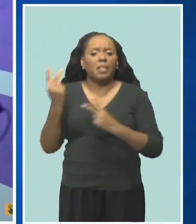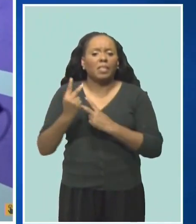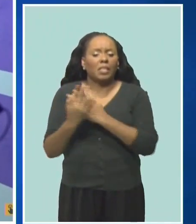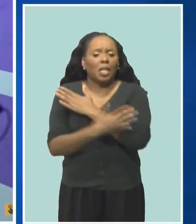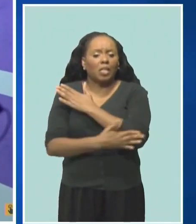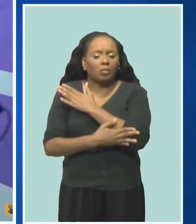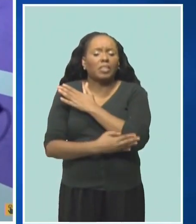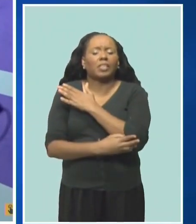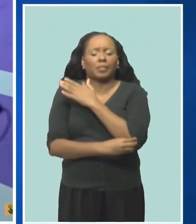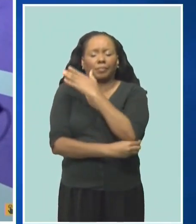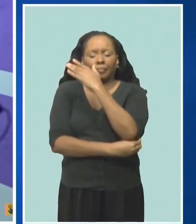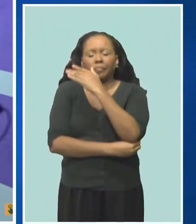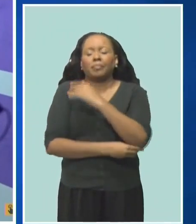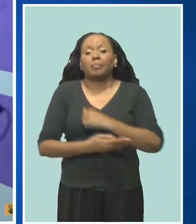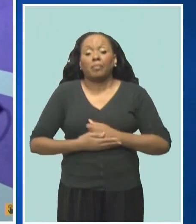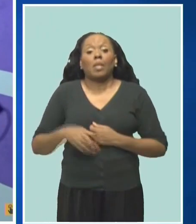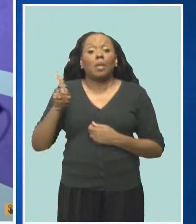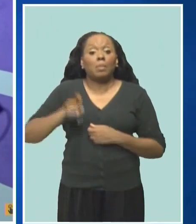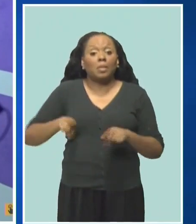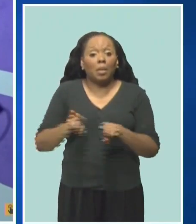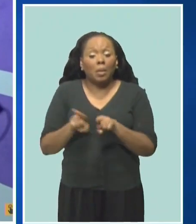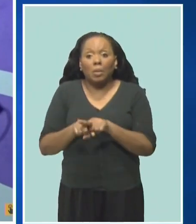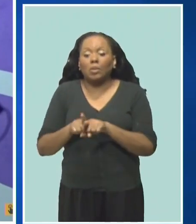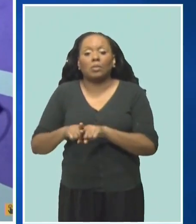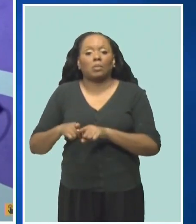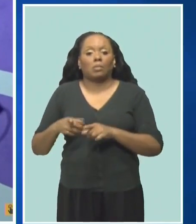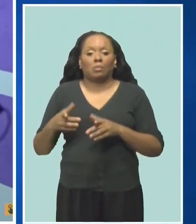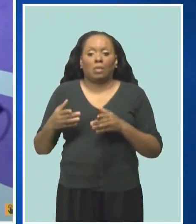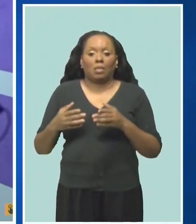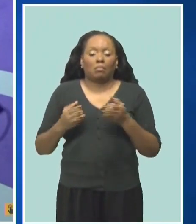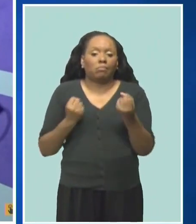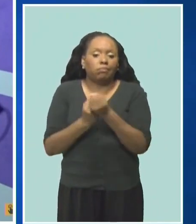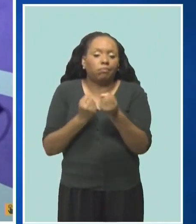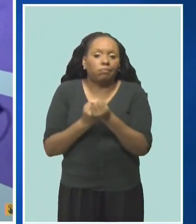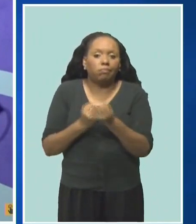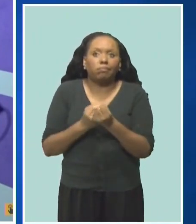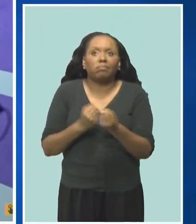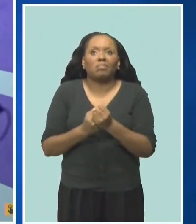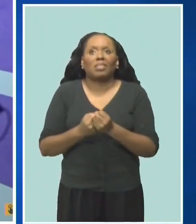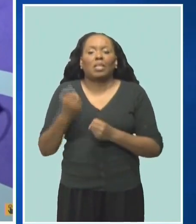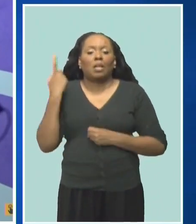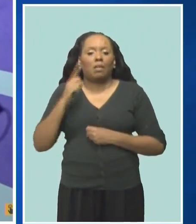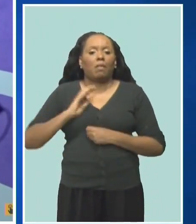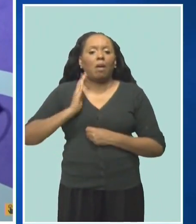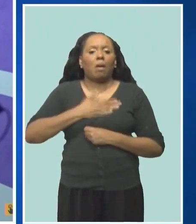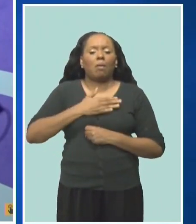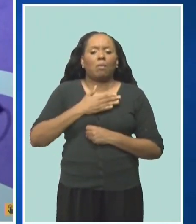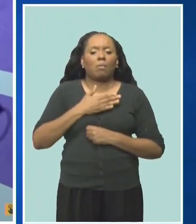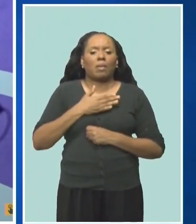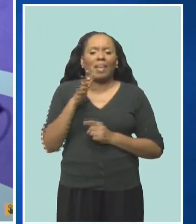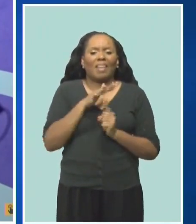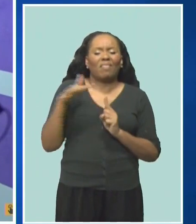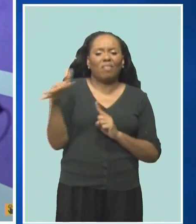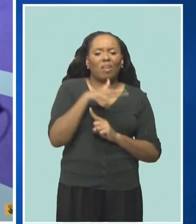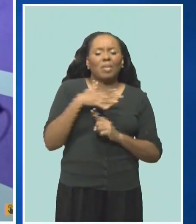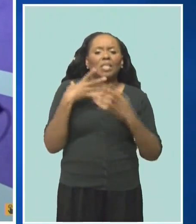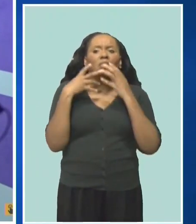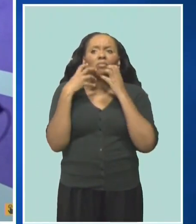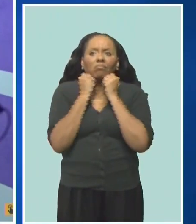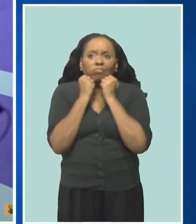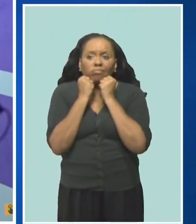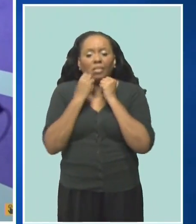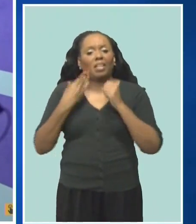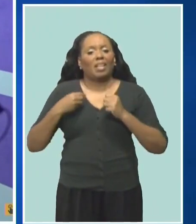also advocate the practices which improve these ecological treasures while collaborating with